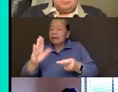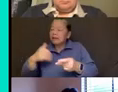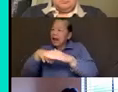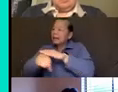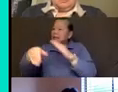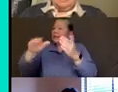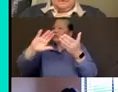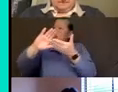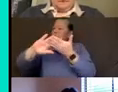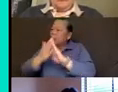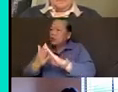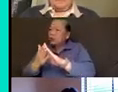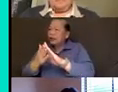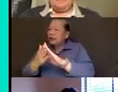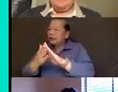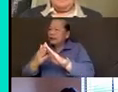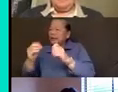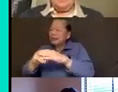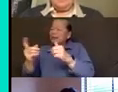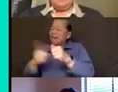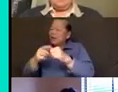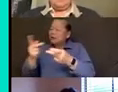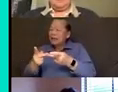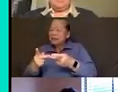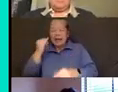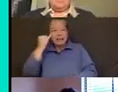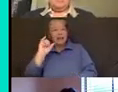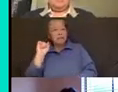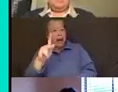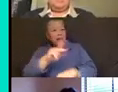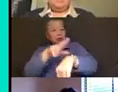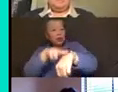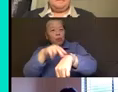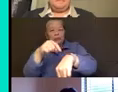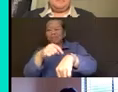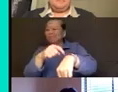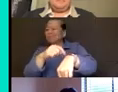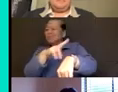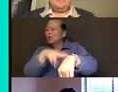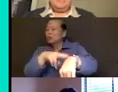to normal indicates something that's just not my reality.